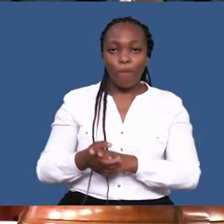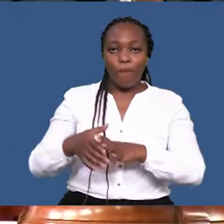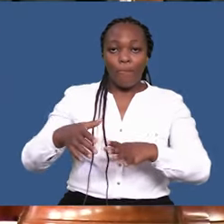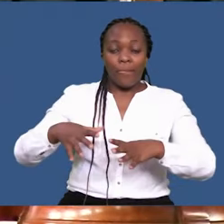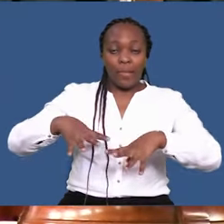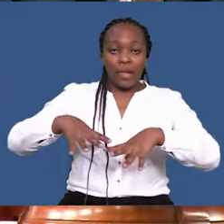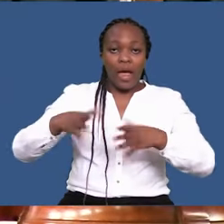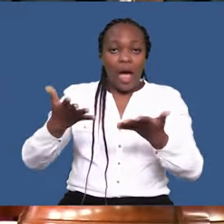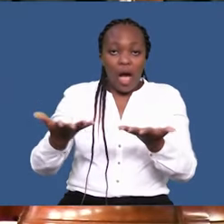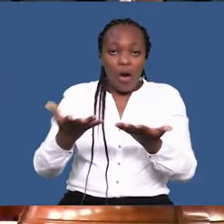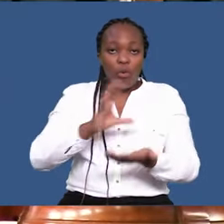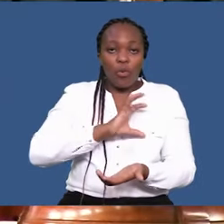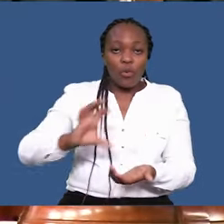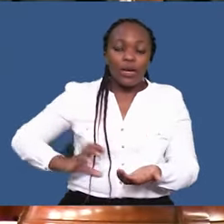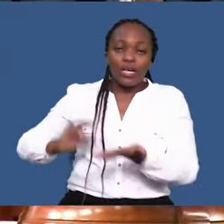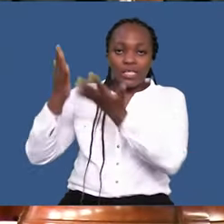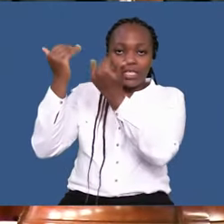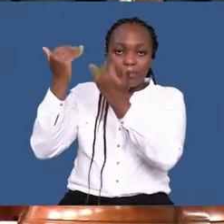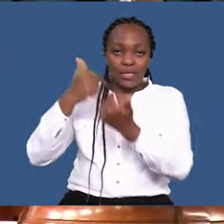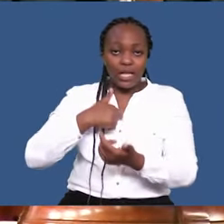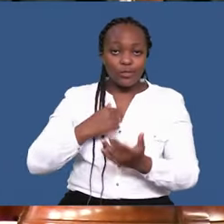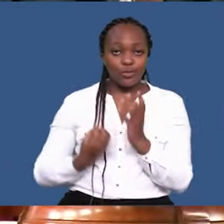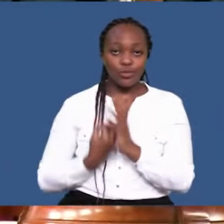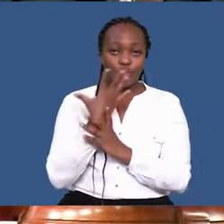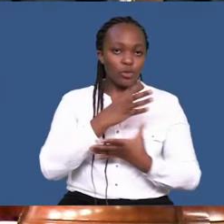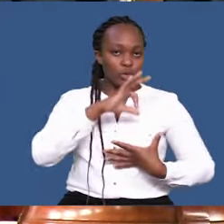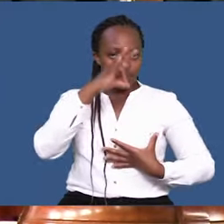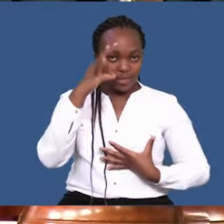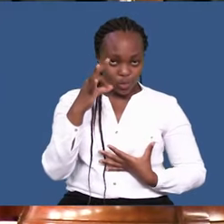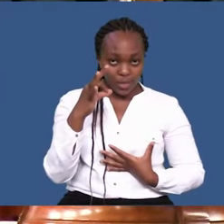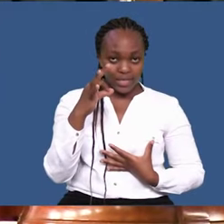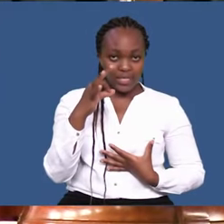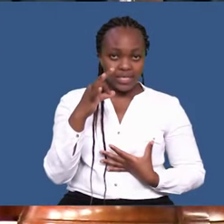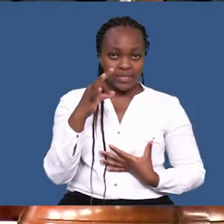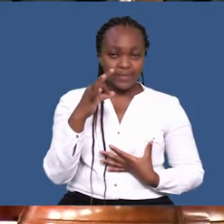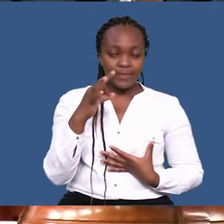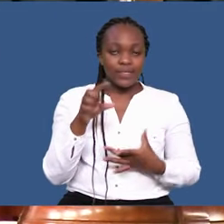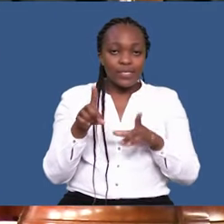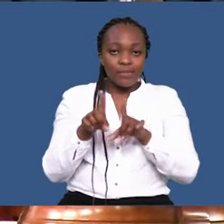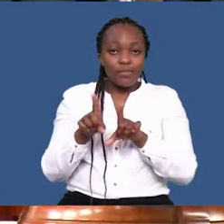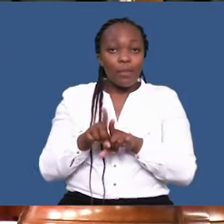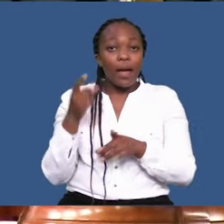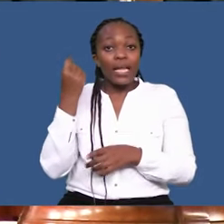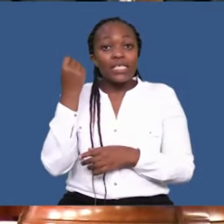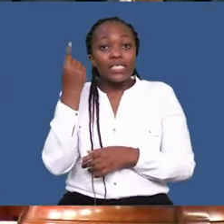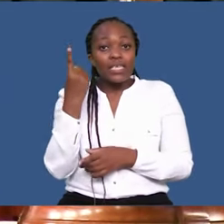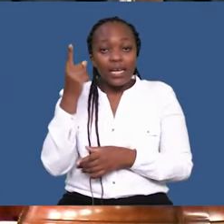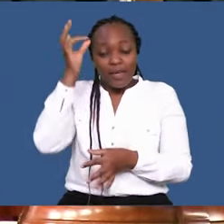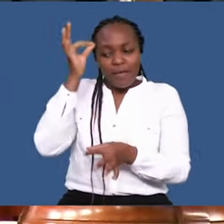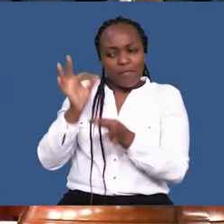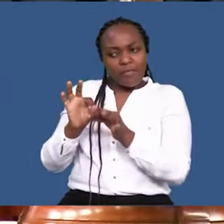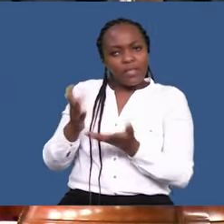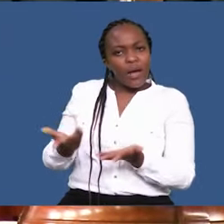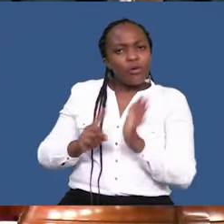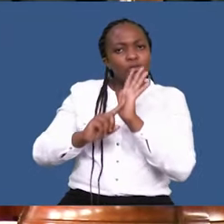are expected to grow up spiritually by being established in the faith. And from there,